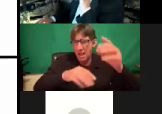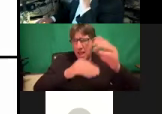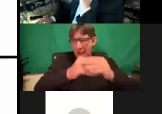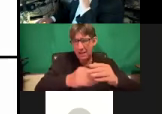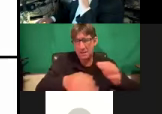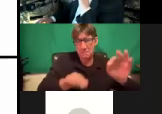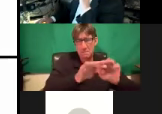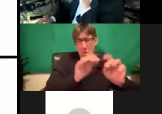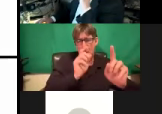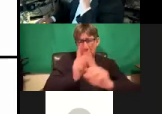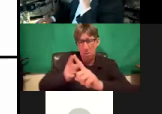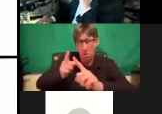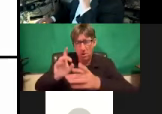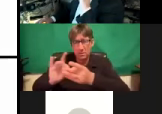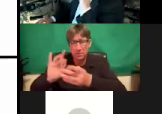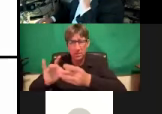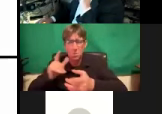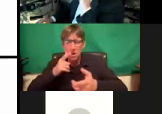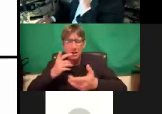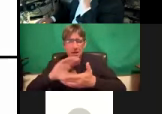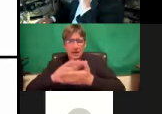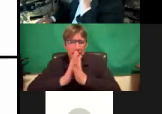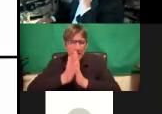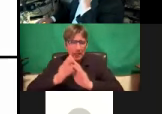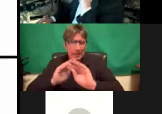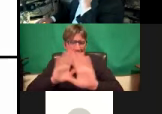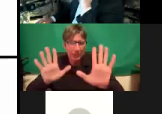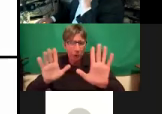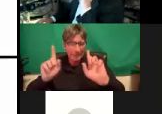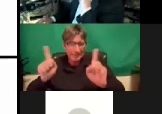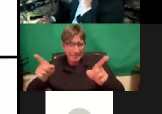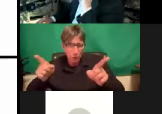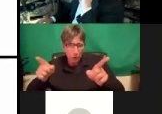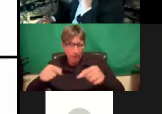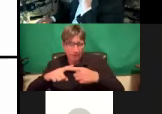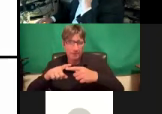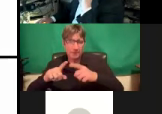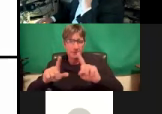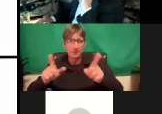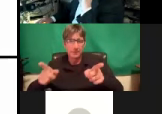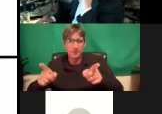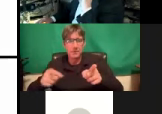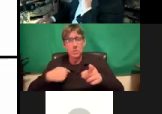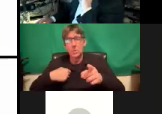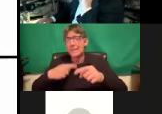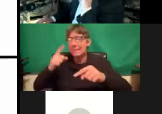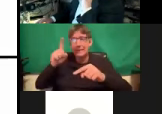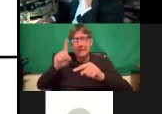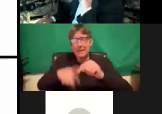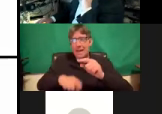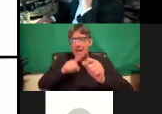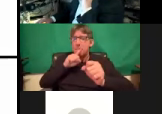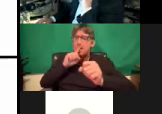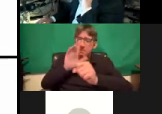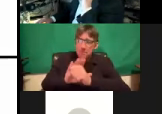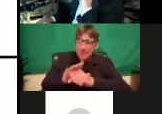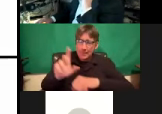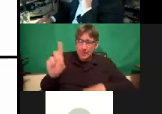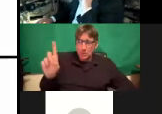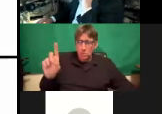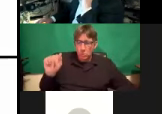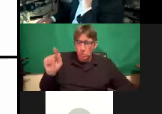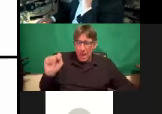a very clear distinction I just want to draw, and I thank you, Jaya, for your comment. I think there's difference to say that we can't commit to a date yet, and not that we can't commit to a